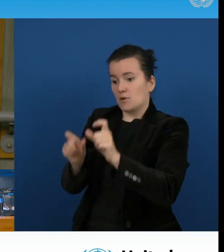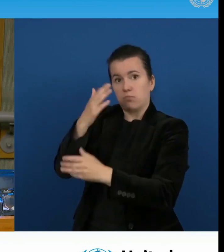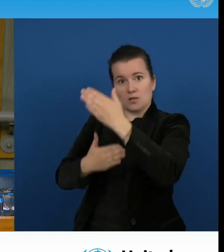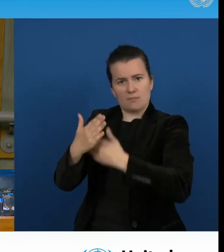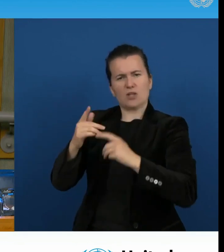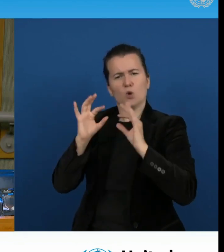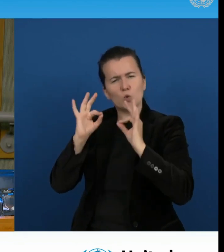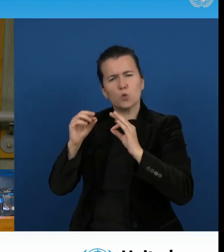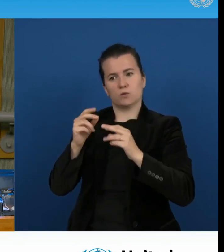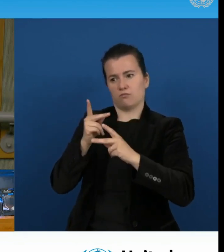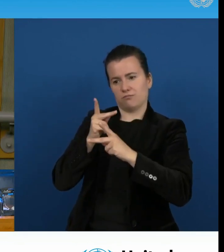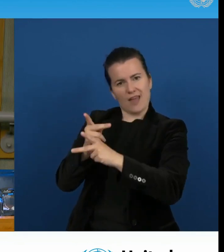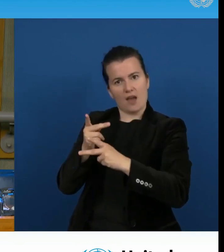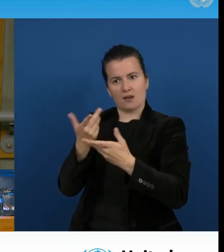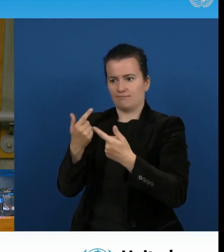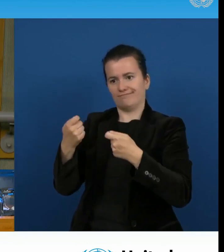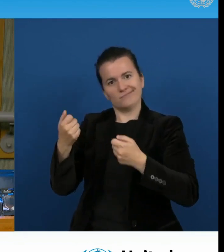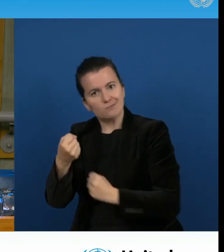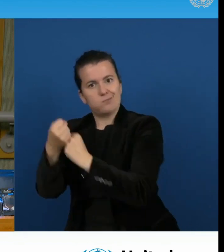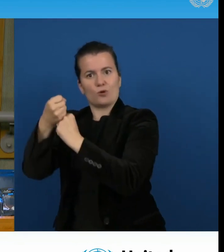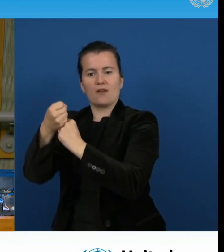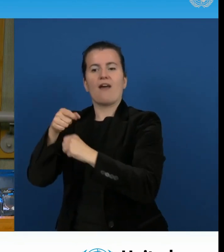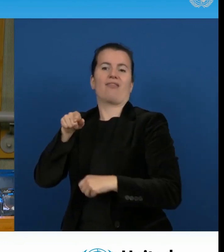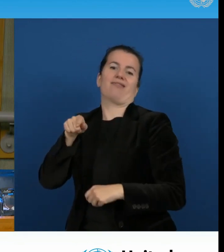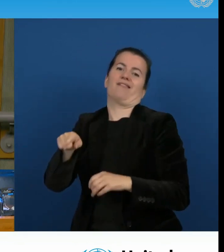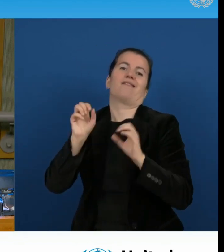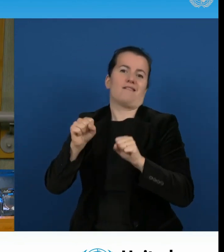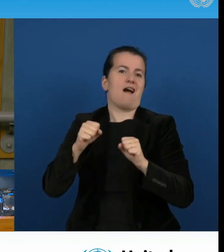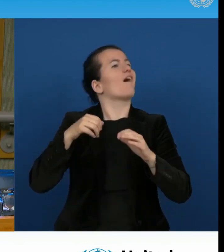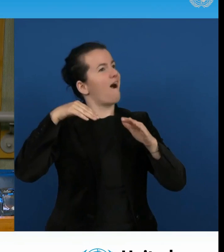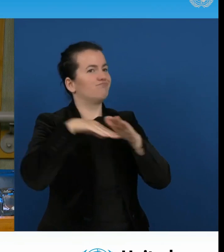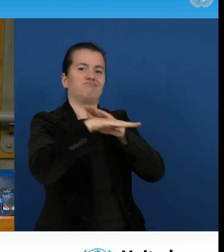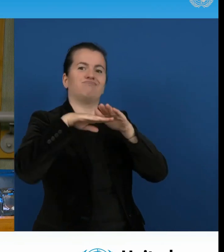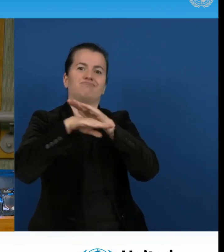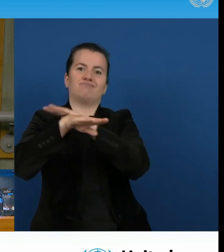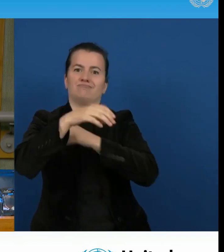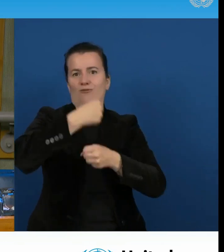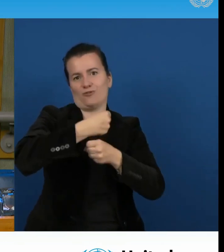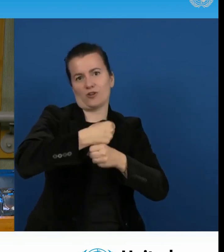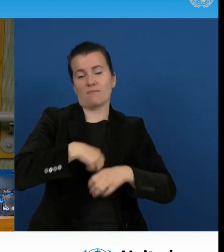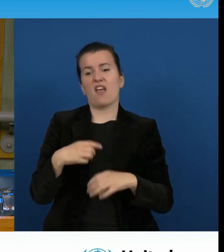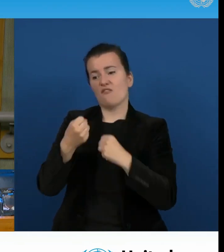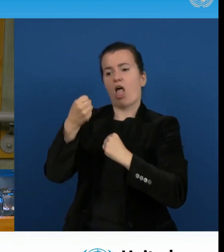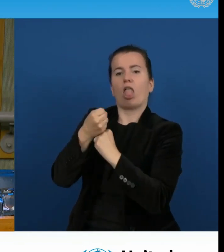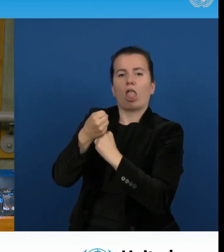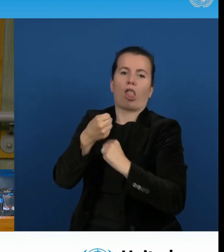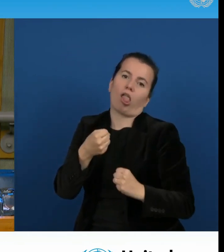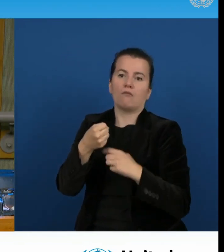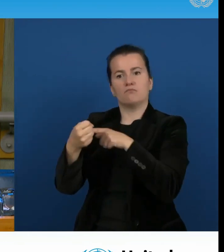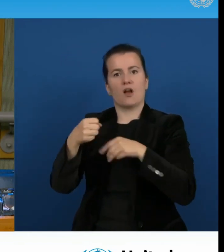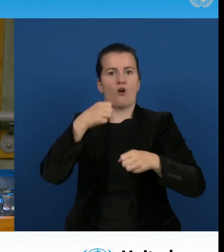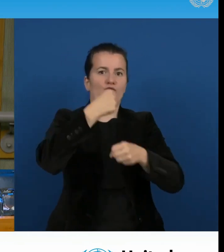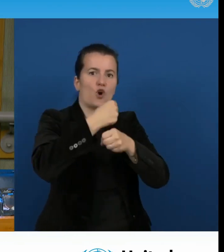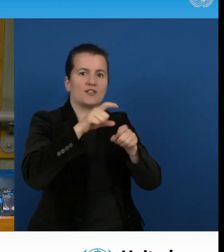the difference between being able to work or not. Coinciding with this Conference of State Parties, the International Labour Conference